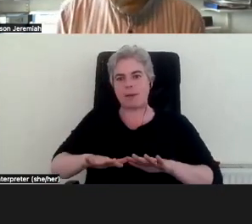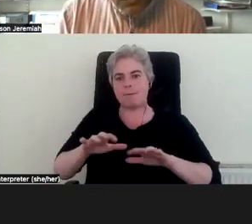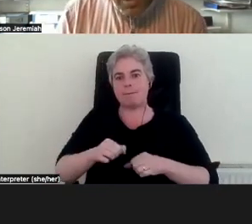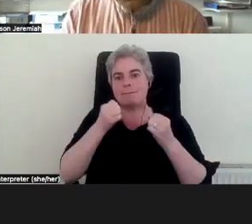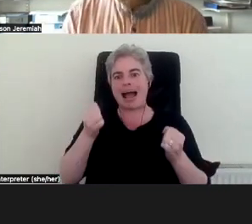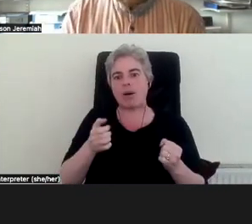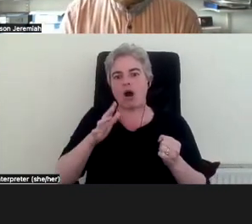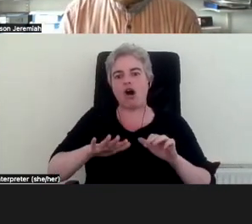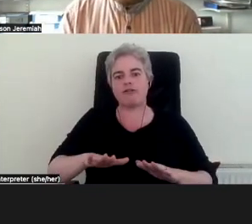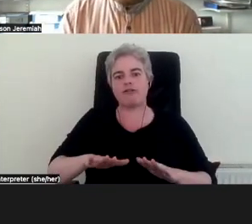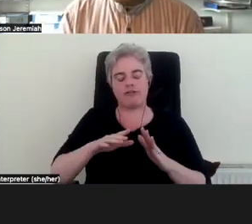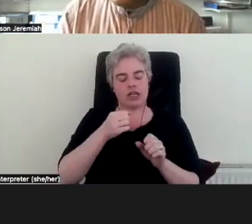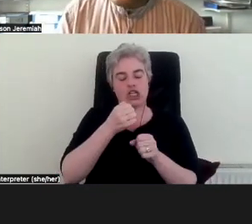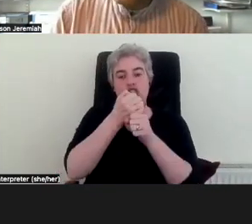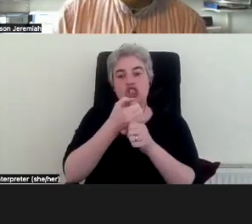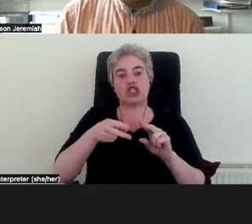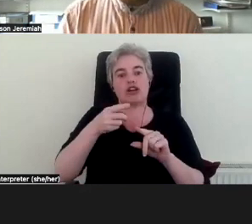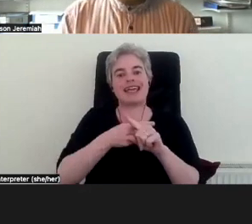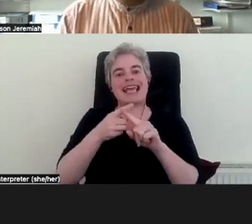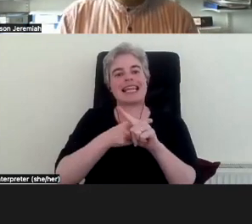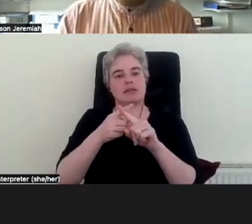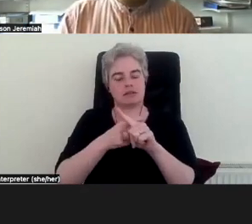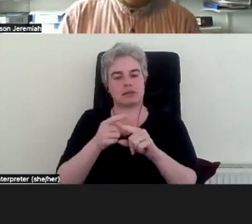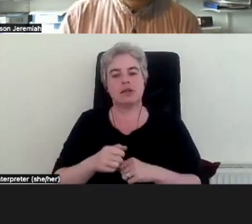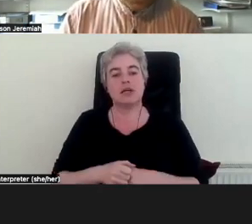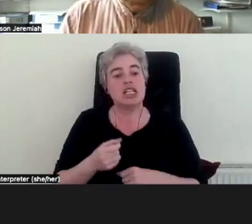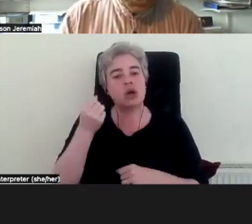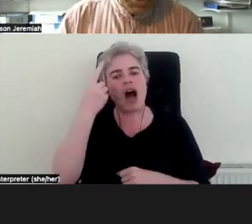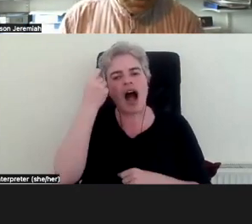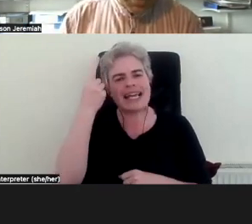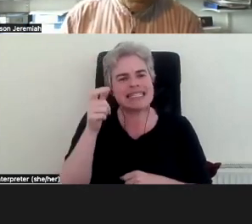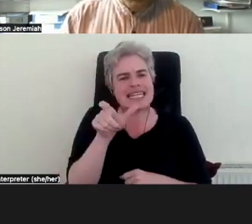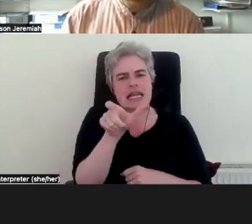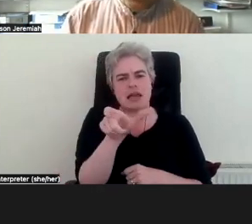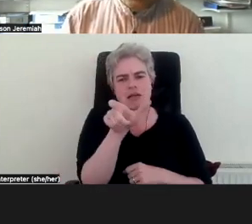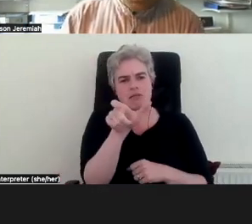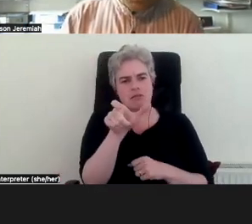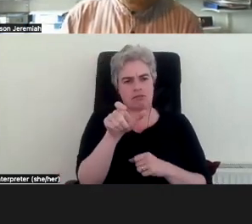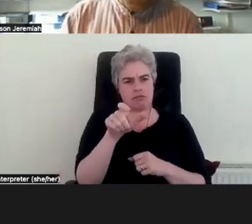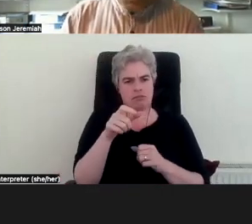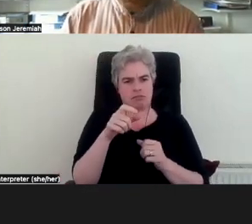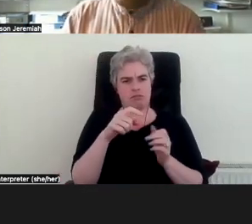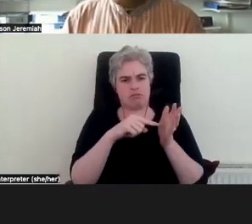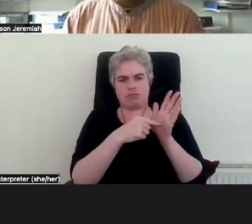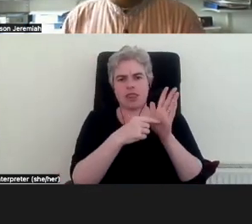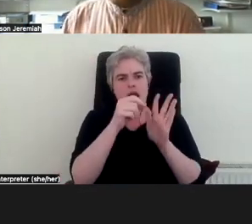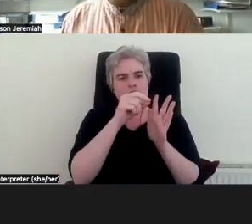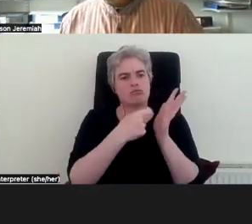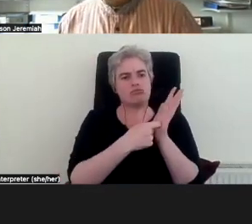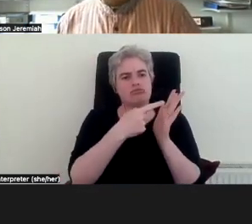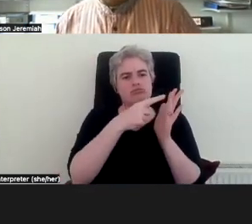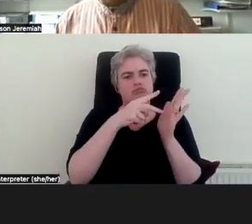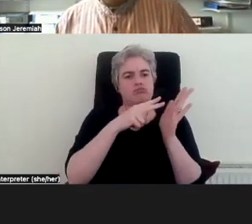So to start with, I think the idea of the providential empire is very critical